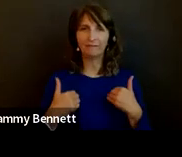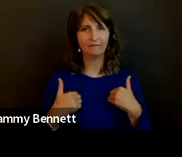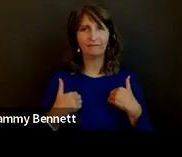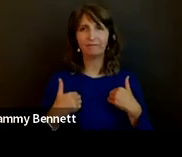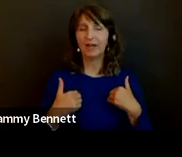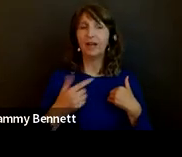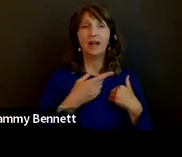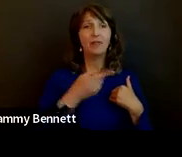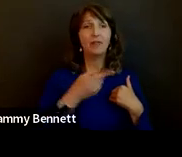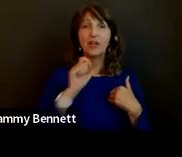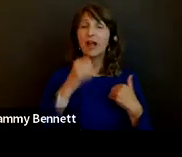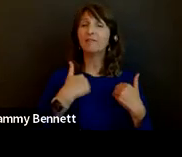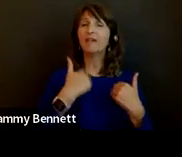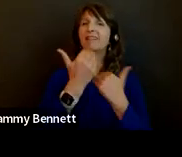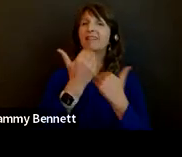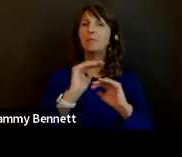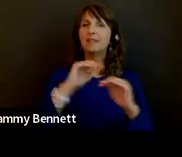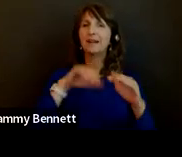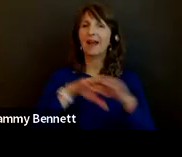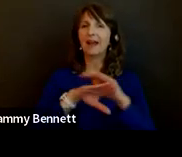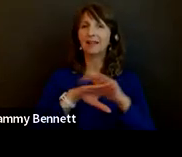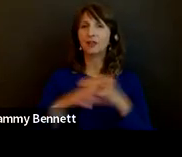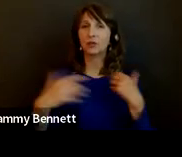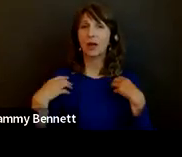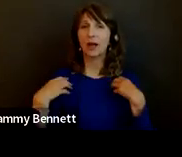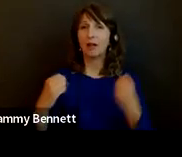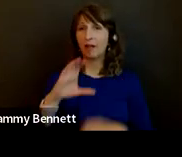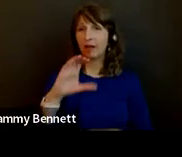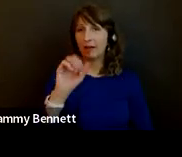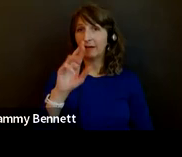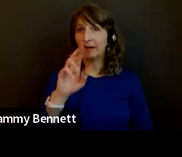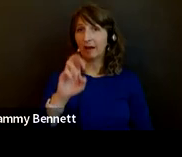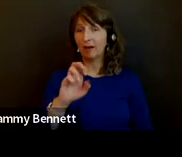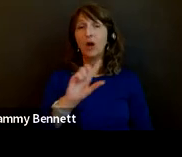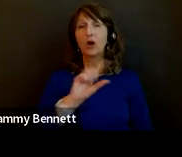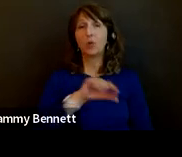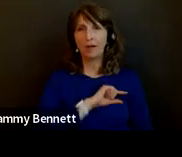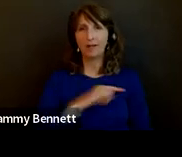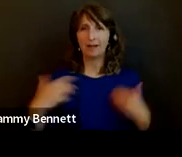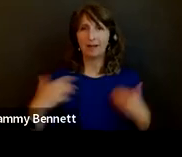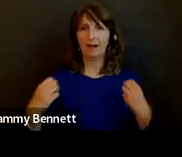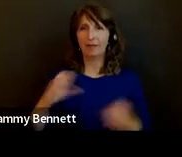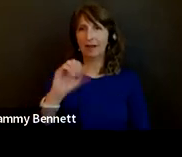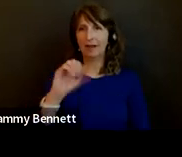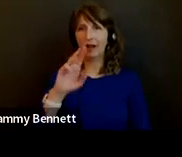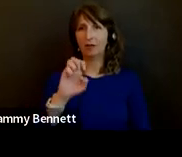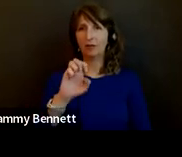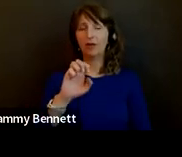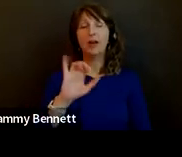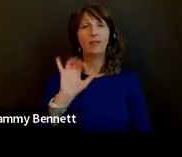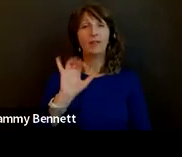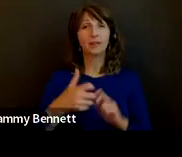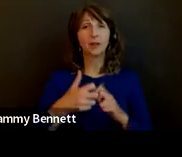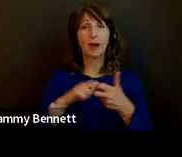quality healthcare or educational systems. The quality healthcare is a really big issue because if you have a child that you suspect has a